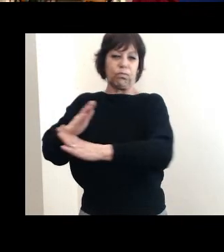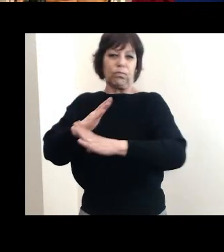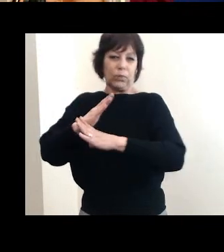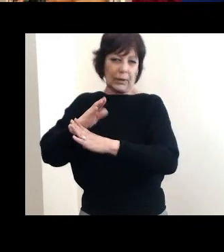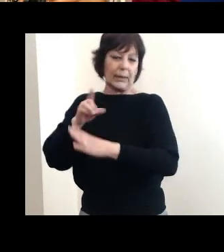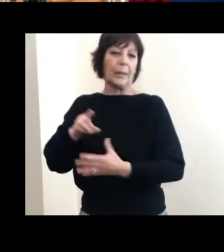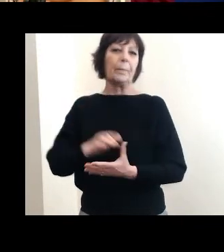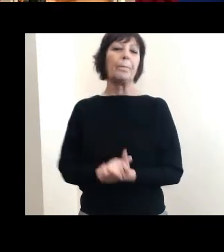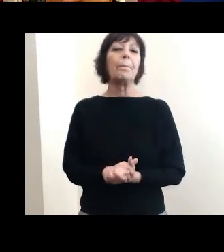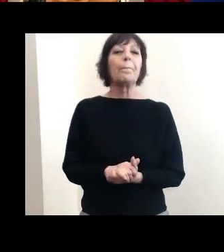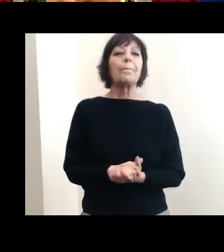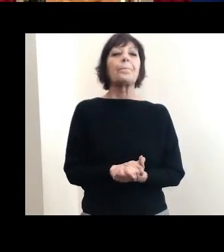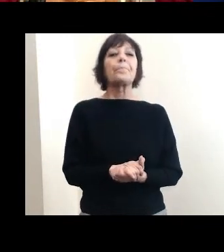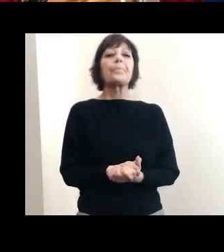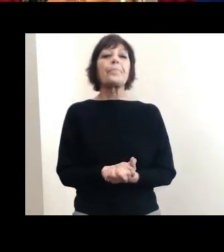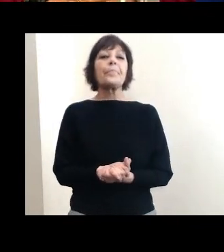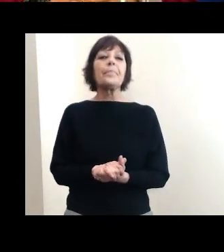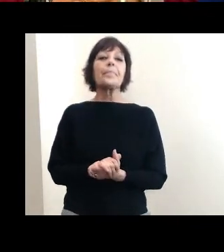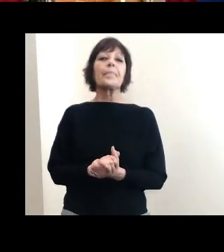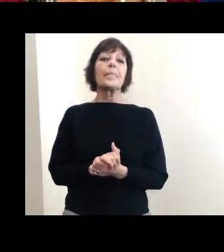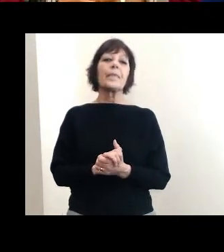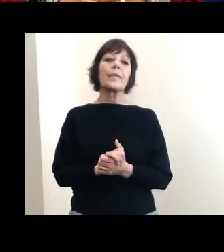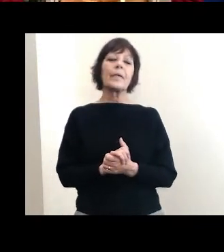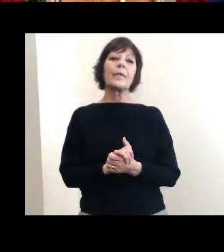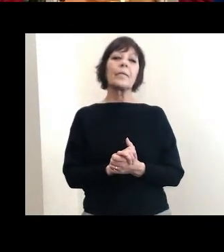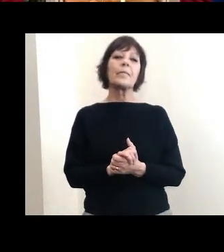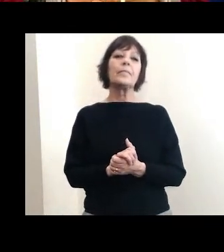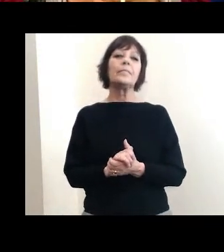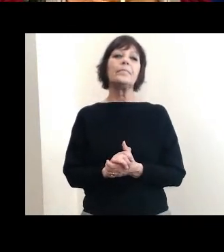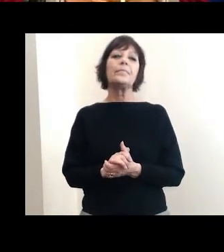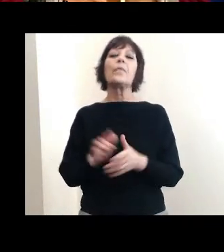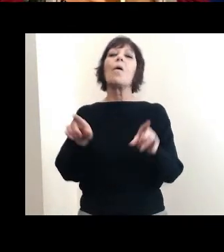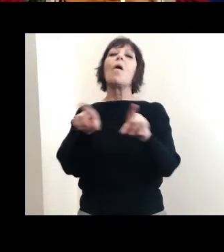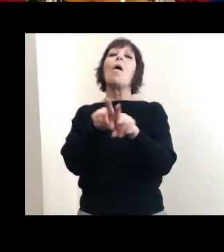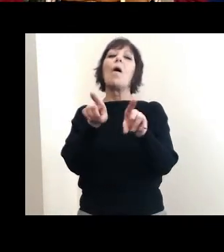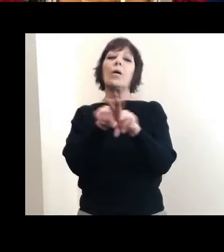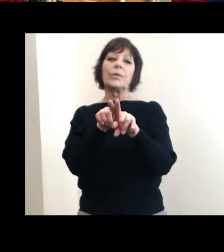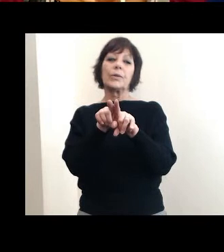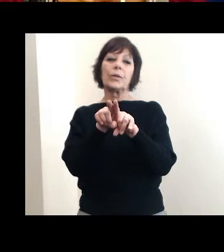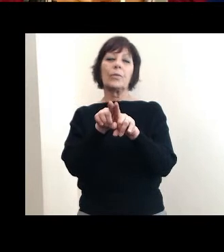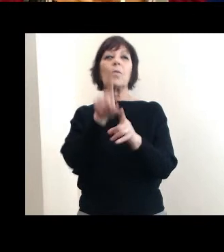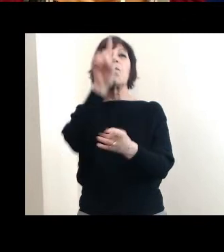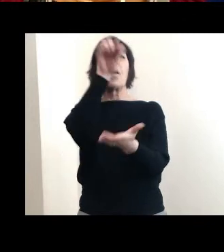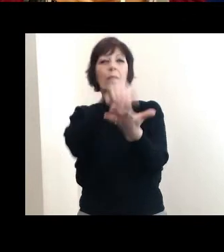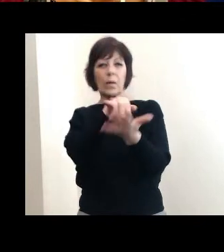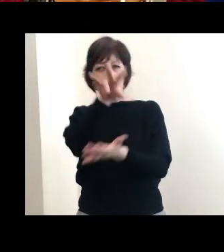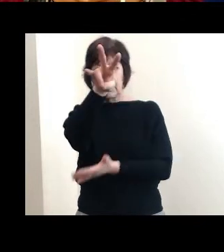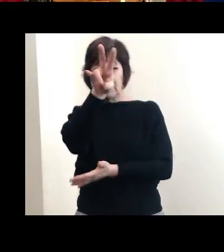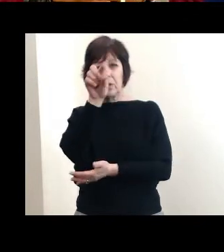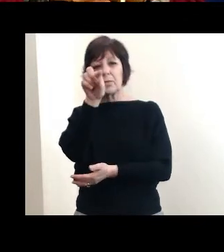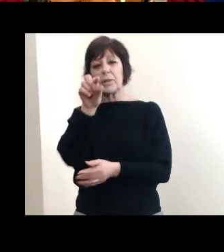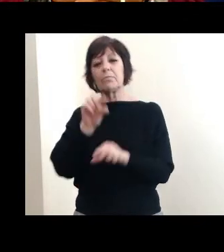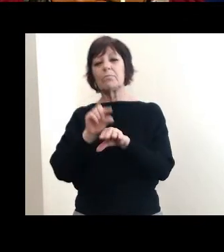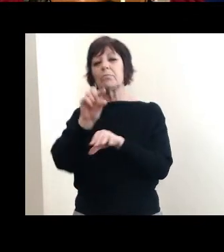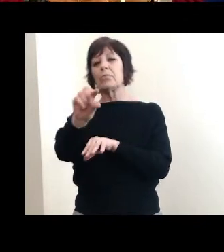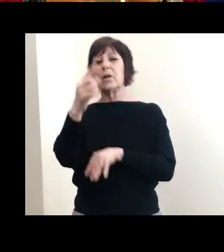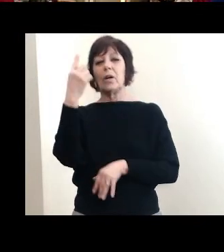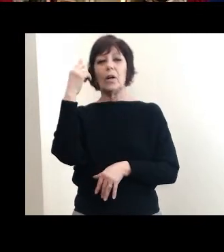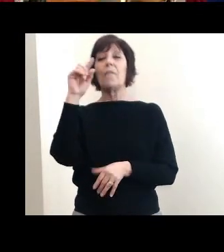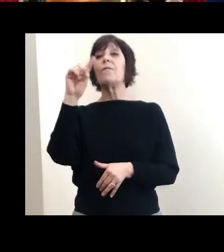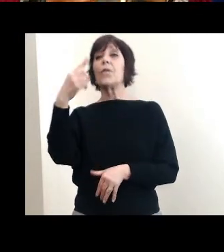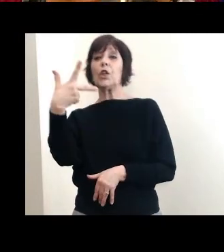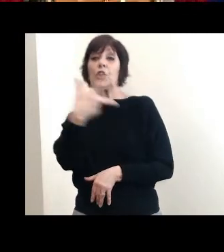would become very, very ill if they were infected with COVID-19. Also, we have 1,700 doses for first